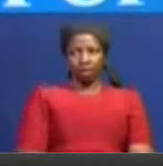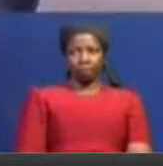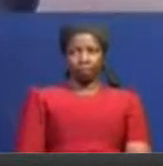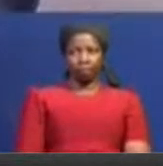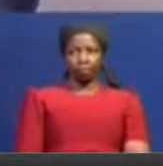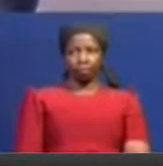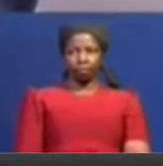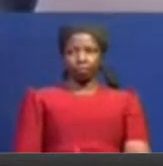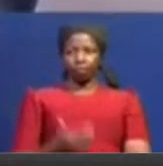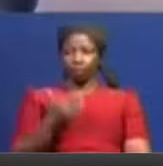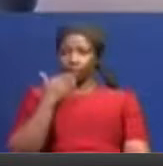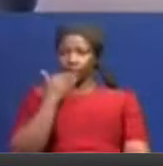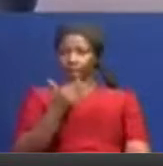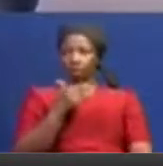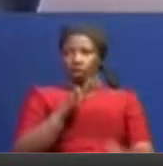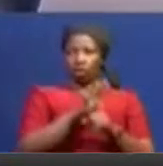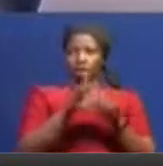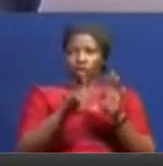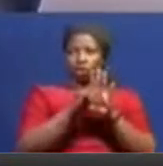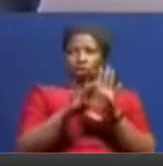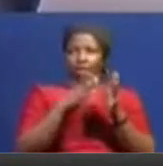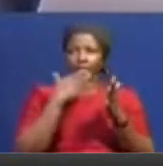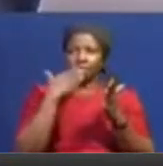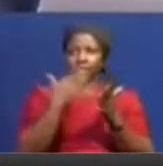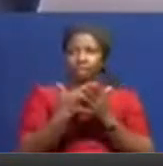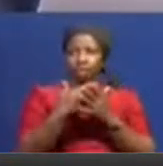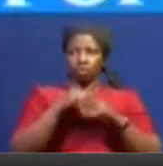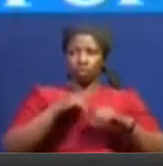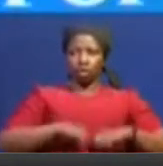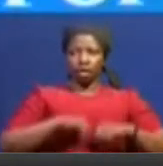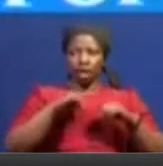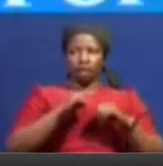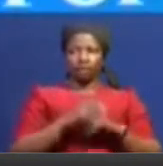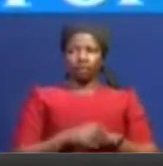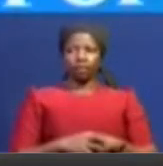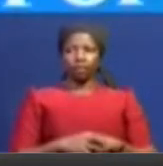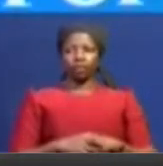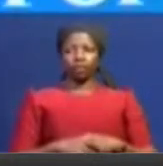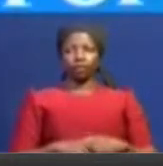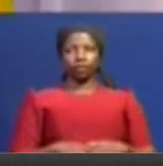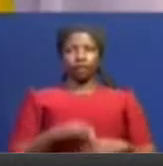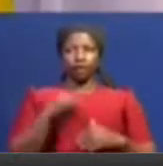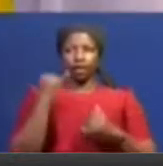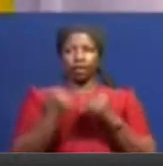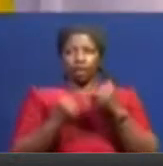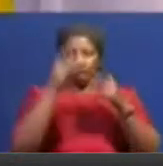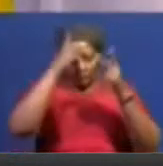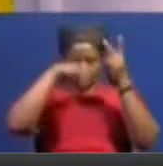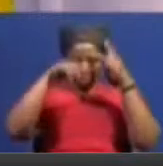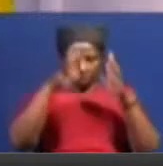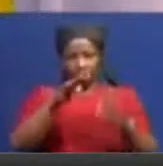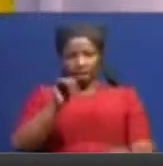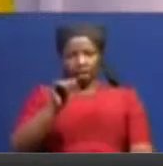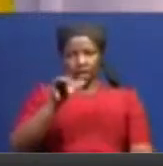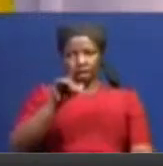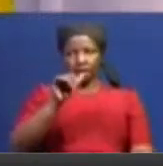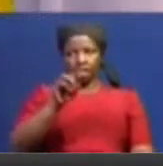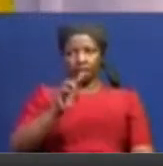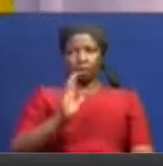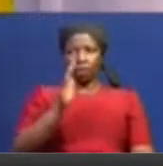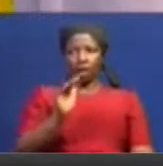Thank you very much, Wakili. Thank you very much, Chair. Finally, Professor Adams will ask some questions to